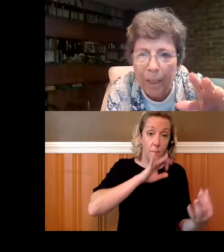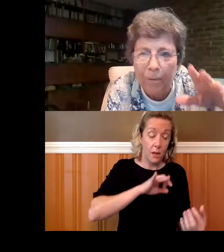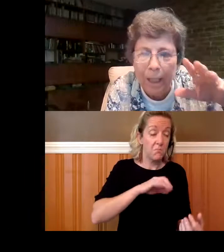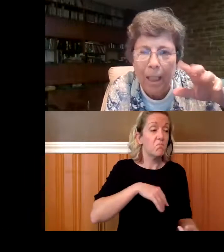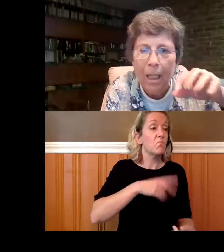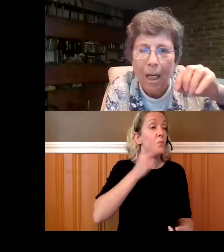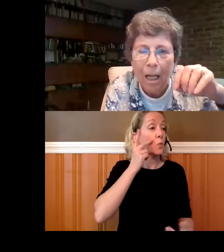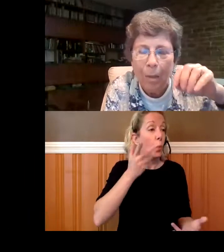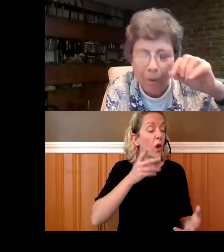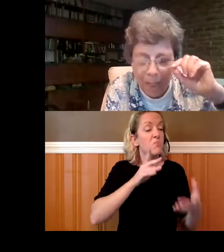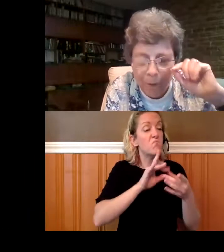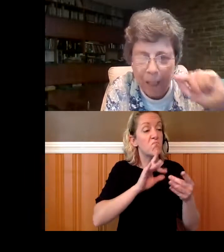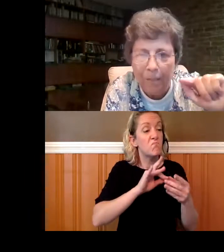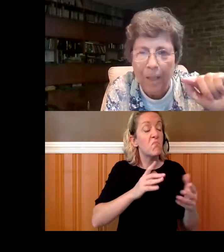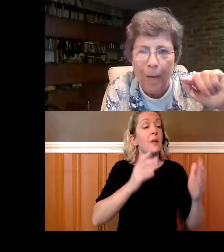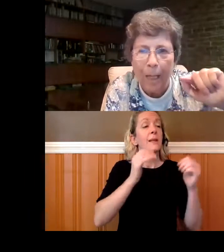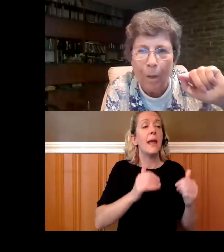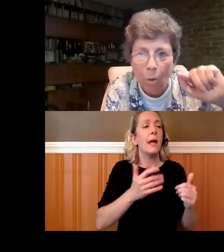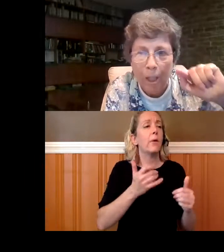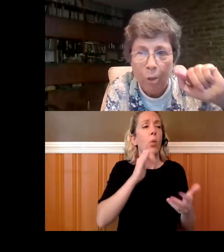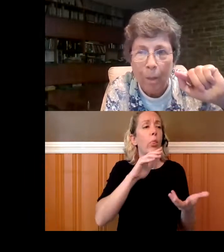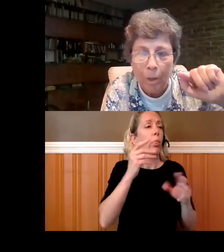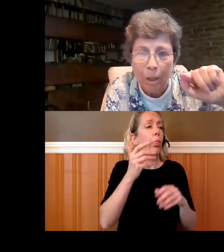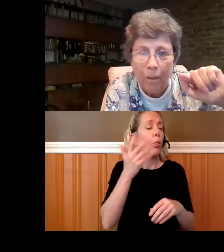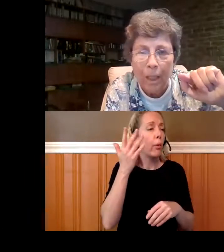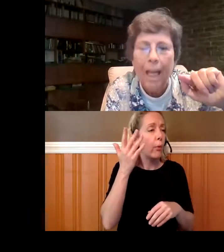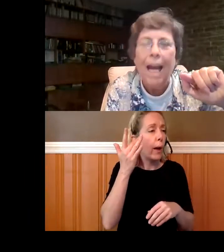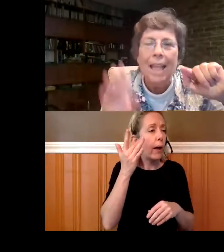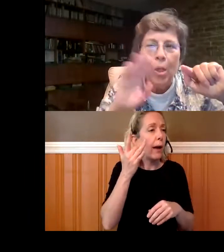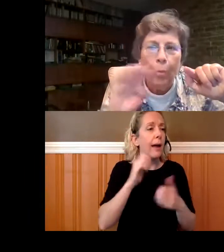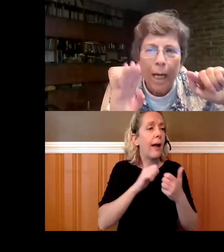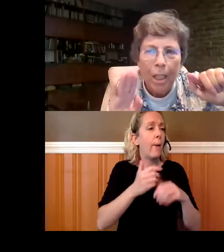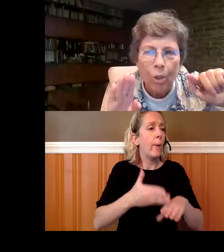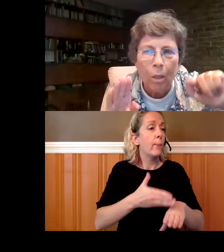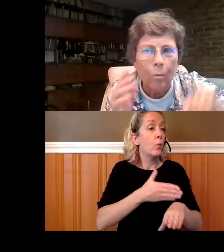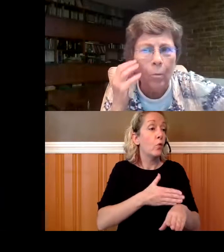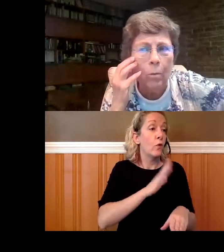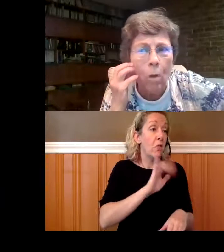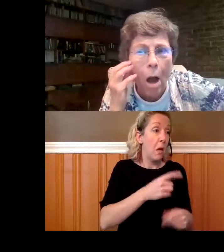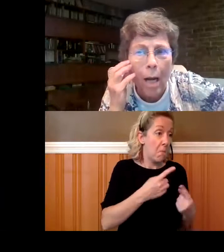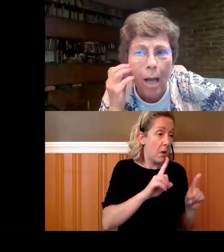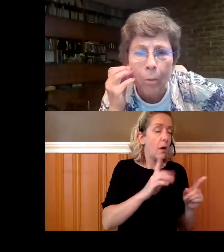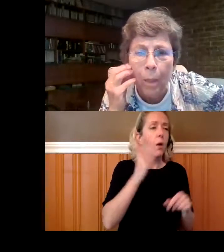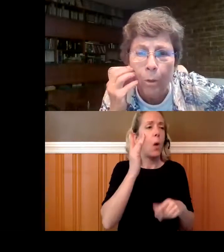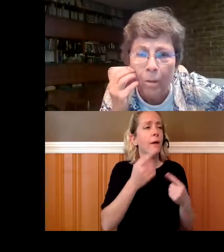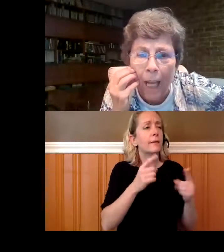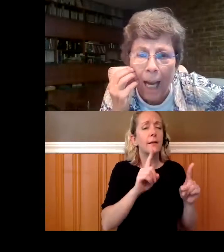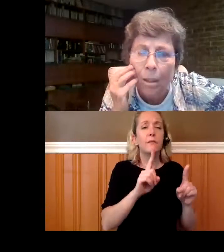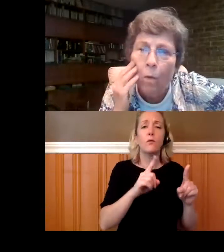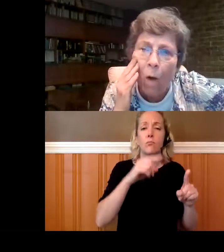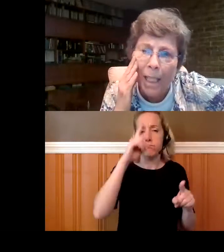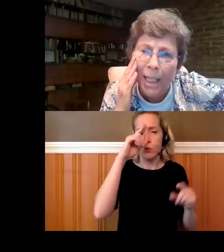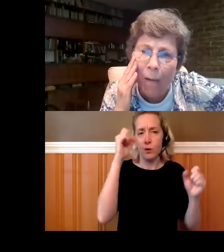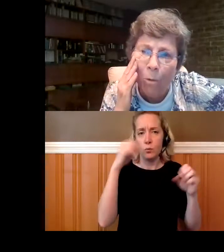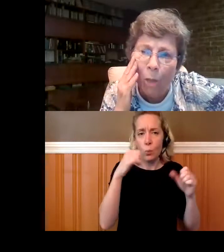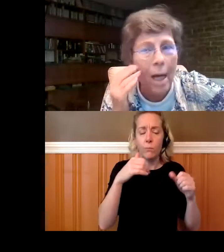observed, and then you brainstorm. What went wrong? How can we improve that? Why did that work? Why didn't that work? New ideas to improve and try